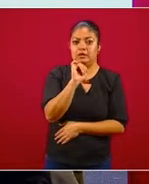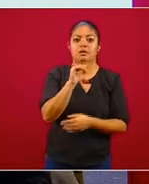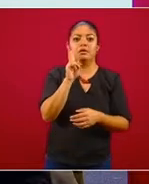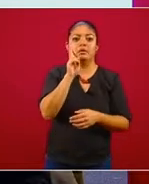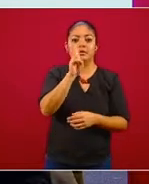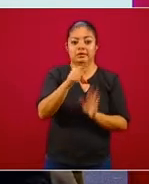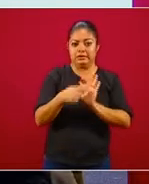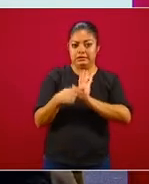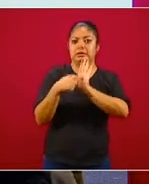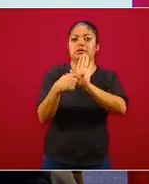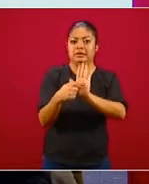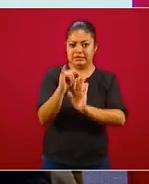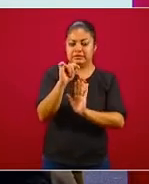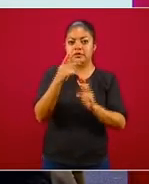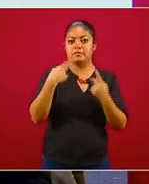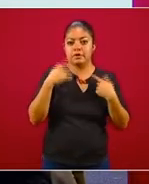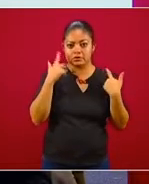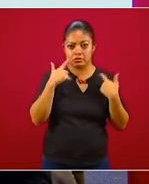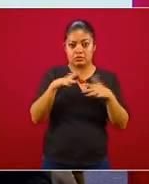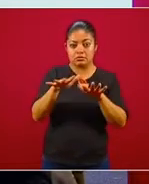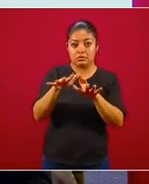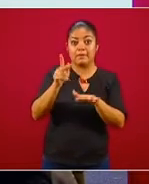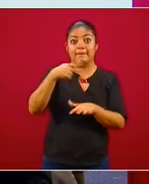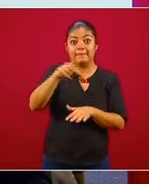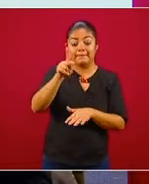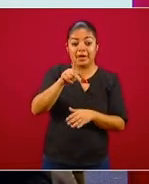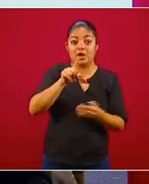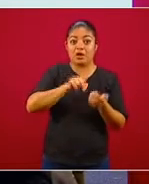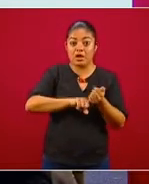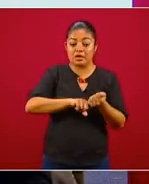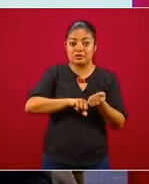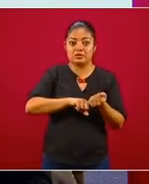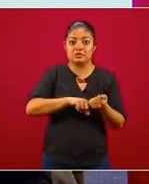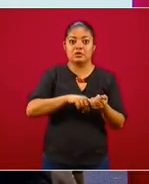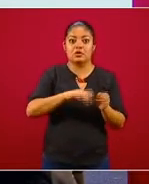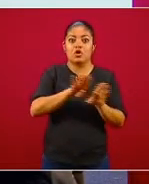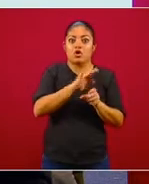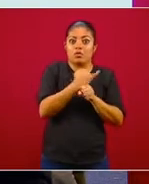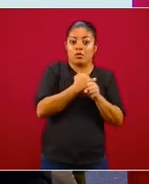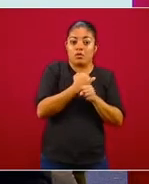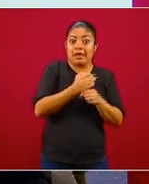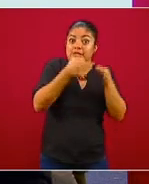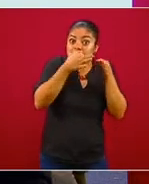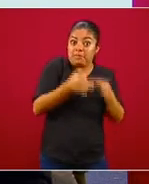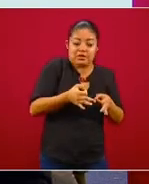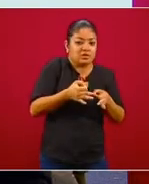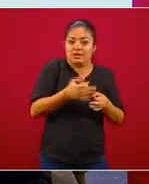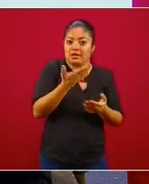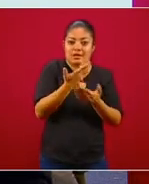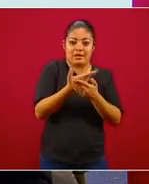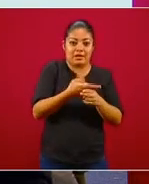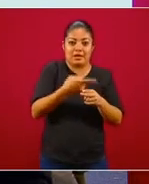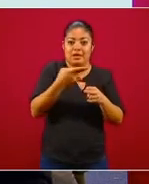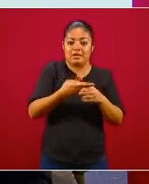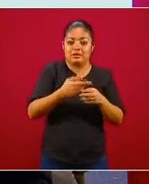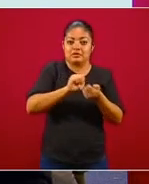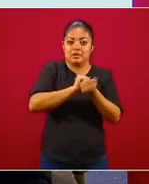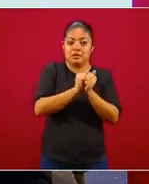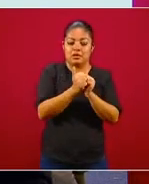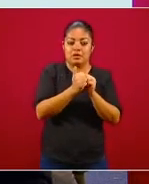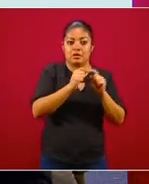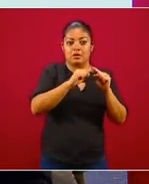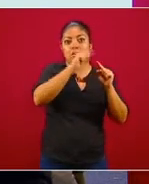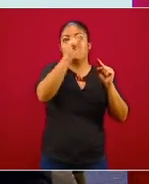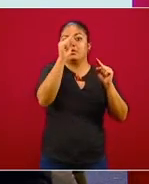as points of reference the last 5 to 7 days. So for the interpretation, we always